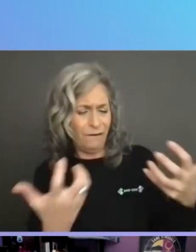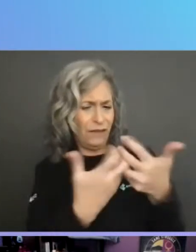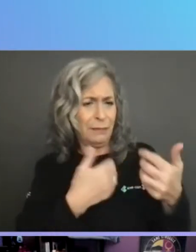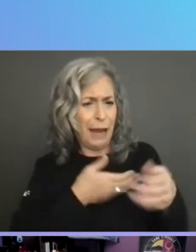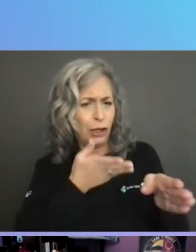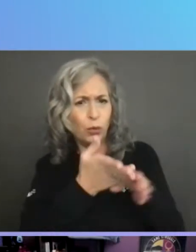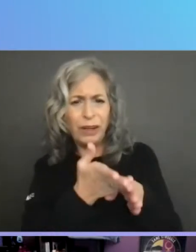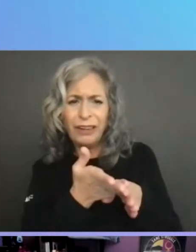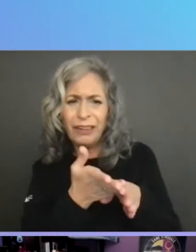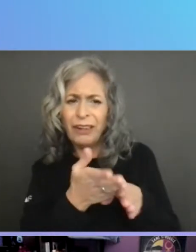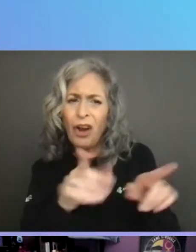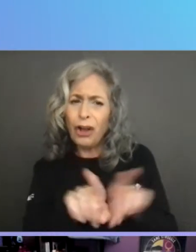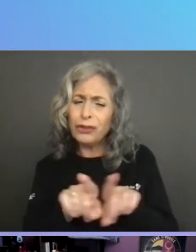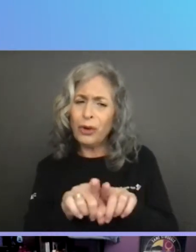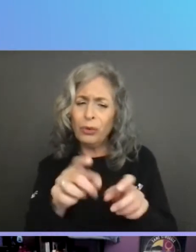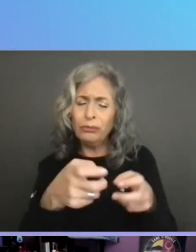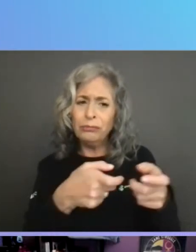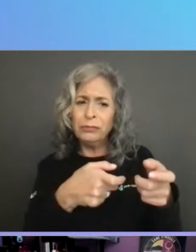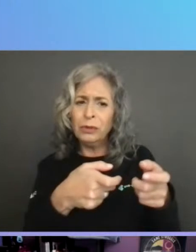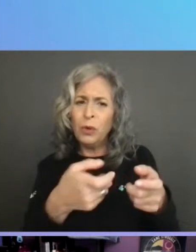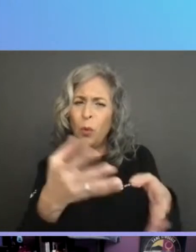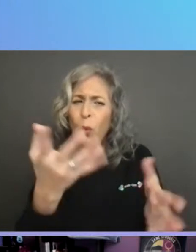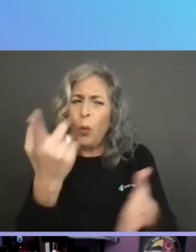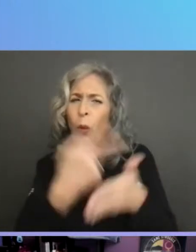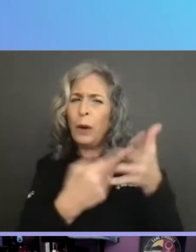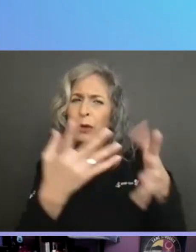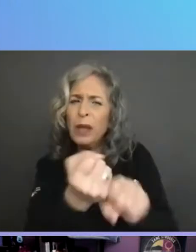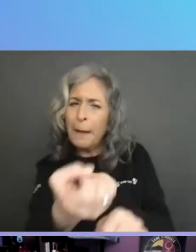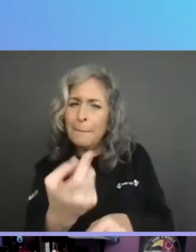And what's the return on investment? So